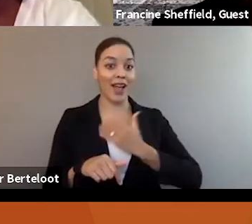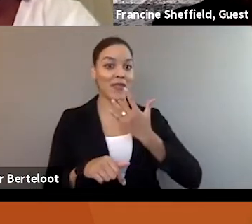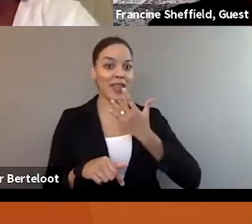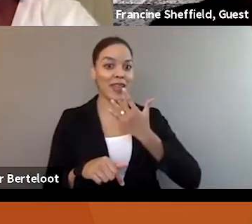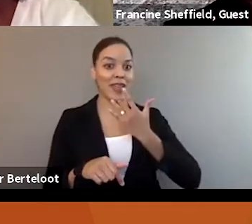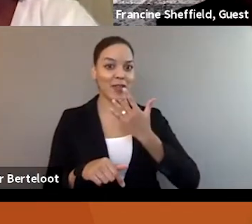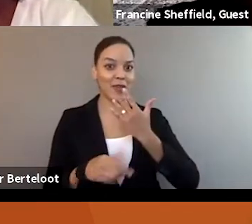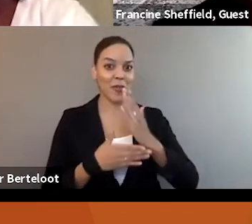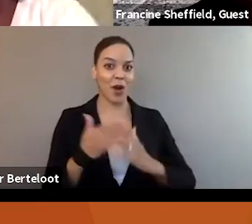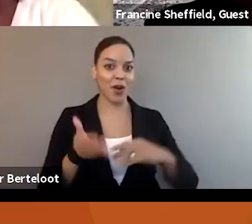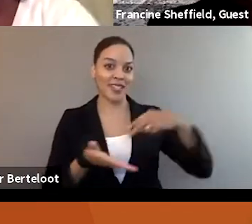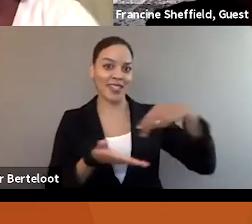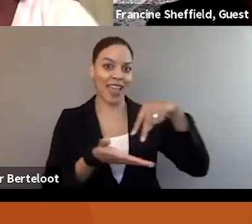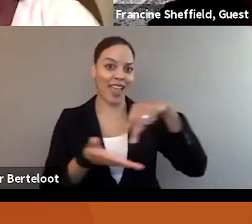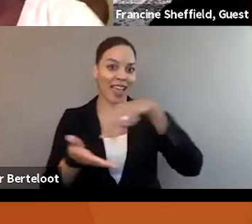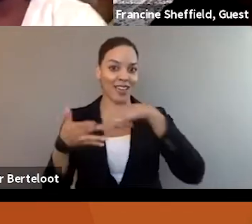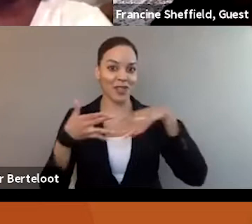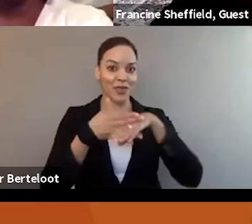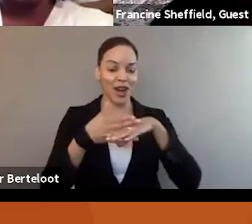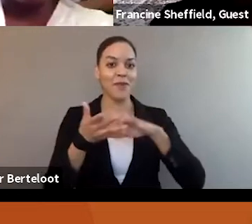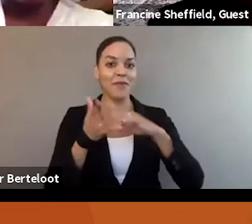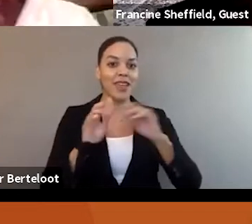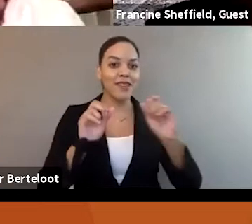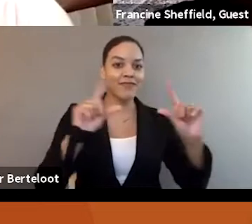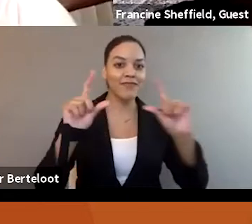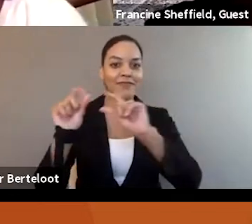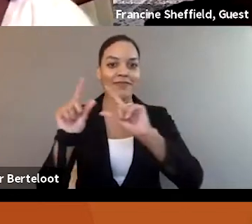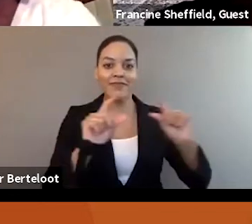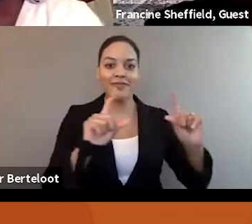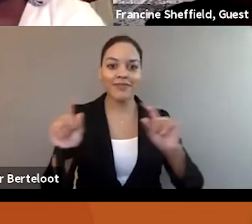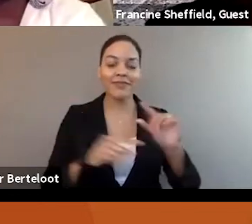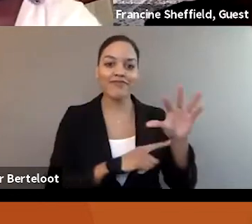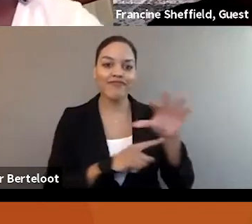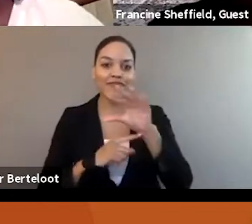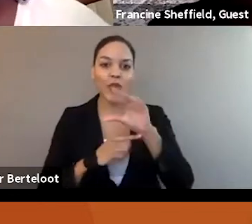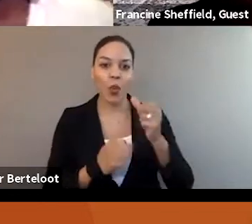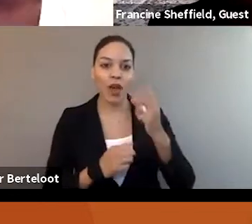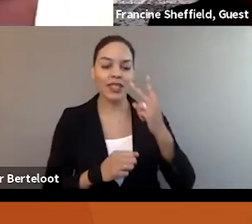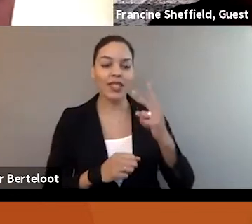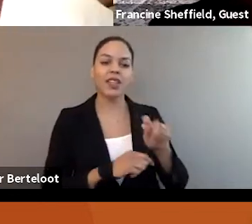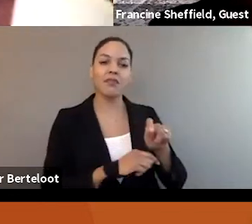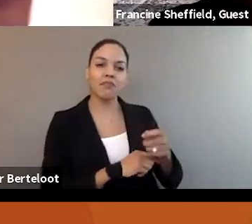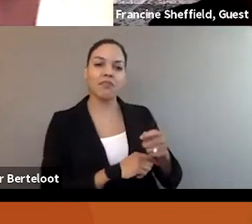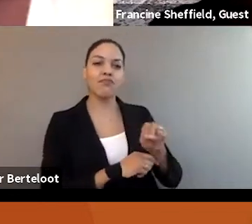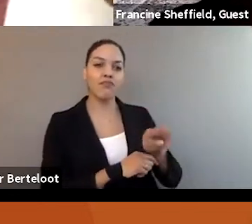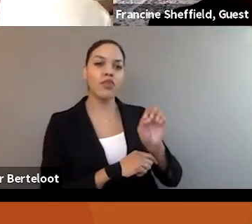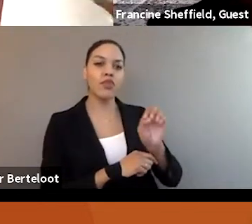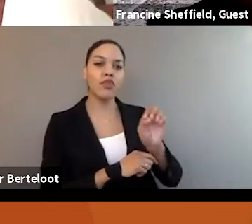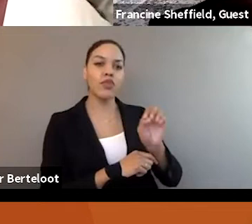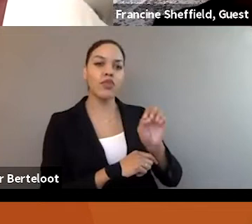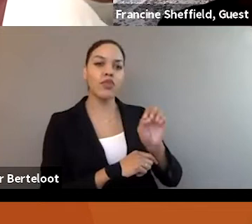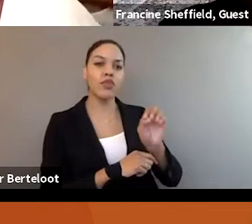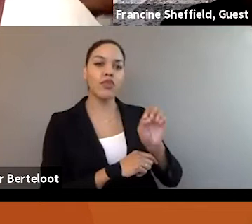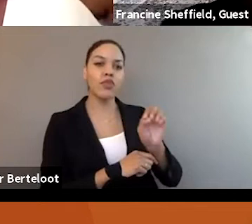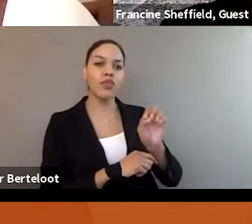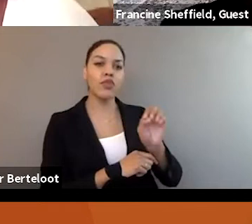So we invite you all to come on camera. Leave yourselves muted so we can hear that music, but we invite you all to come on camera and just dance